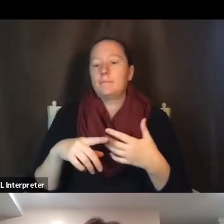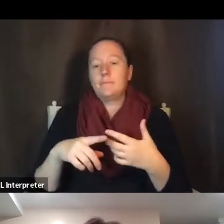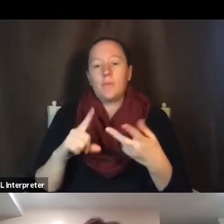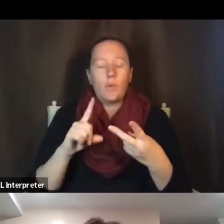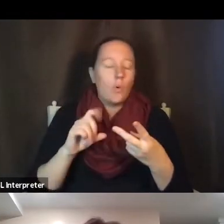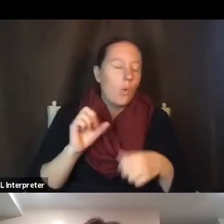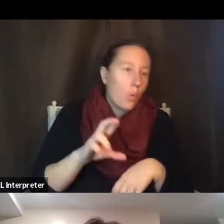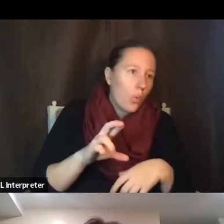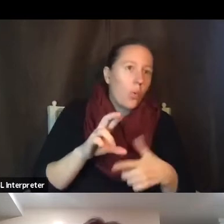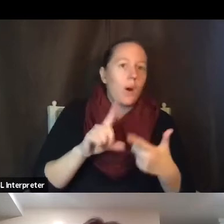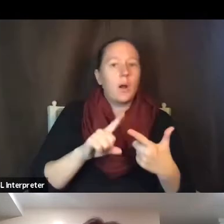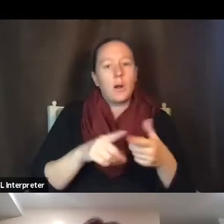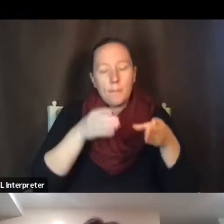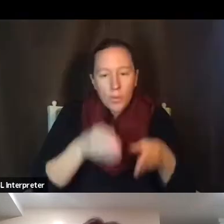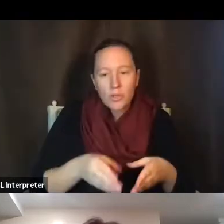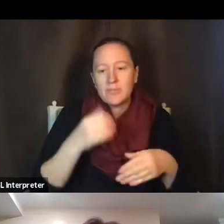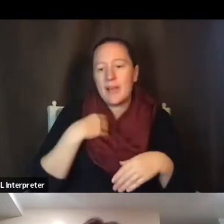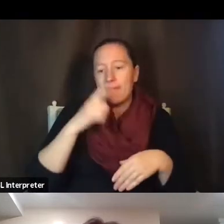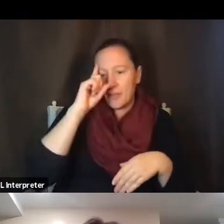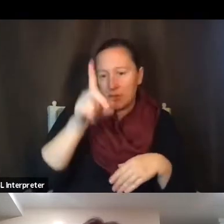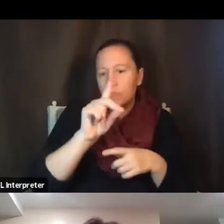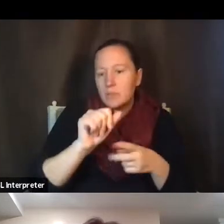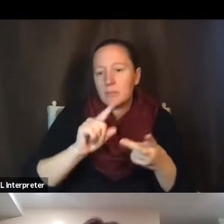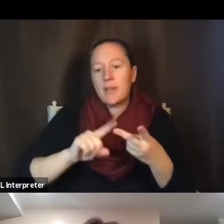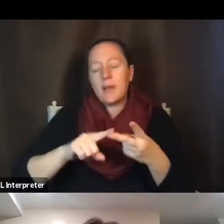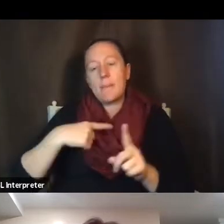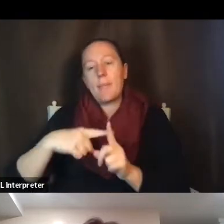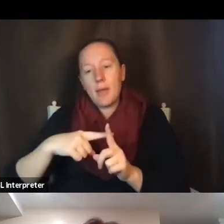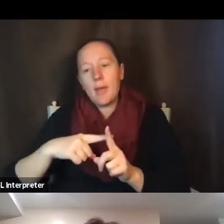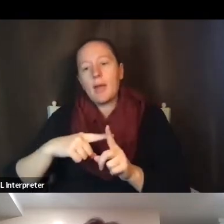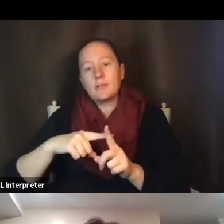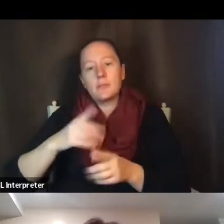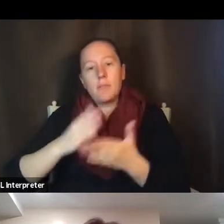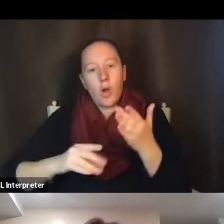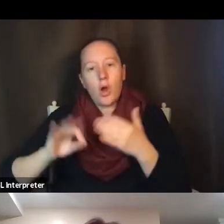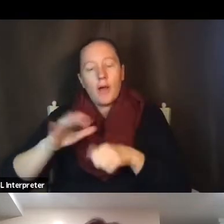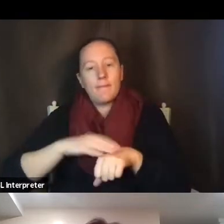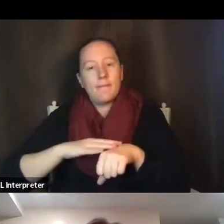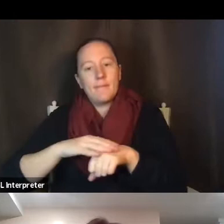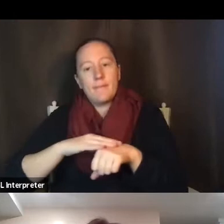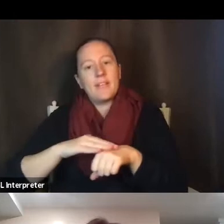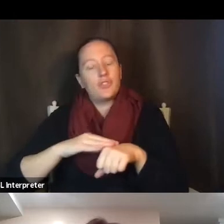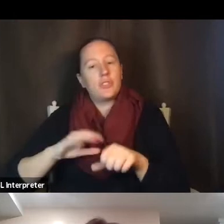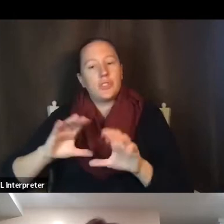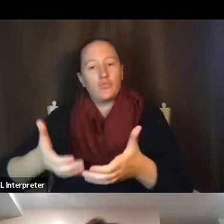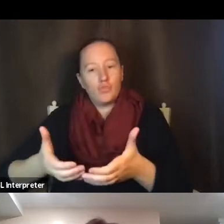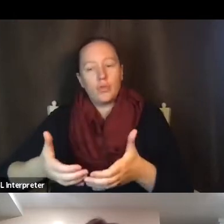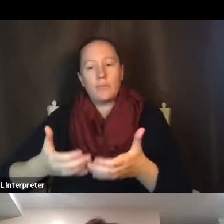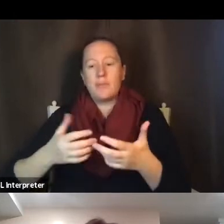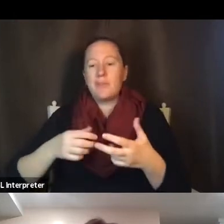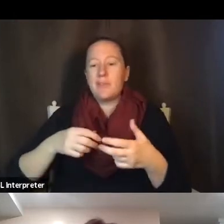developmental disability and had tribal status. So the more more